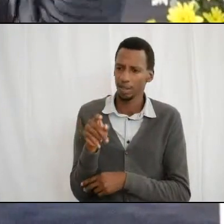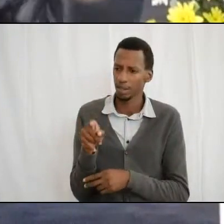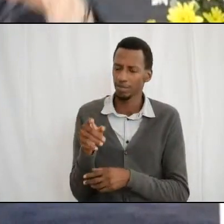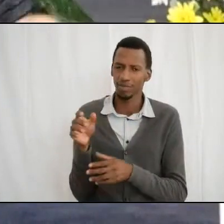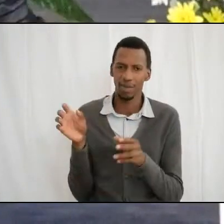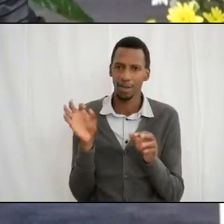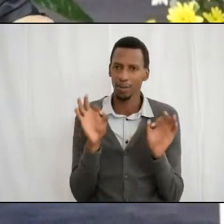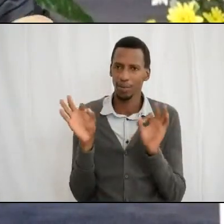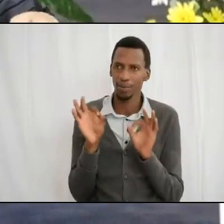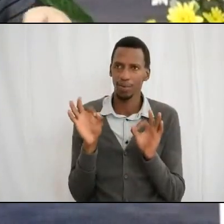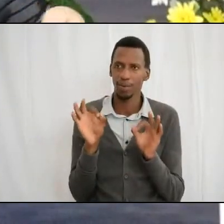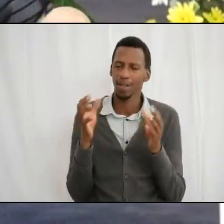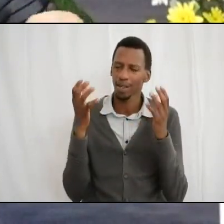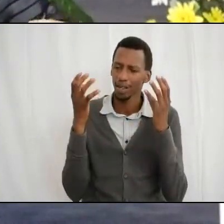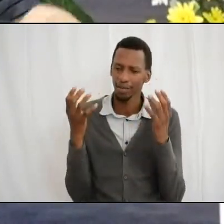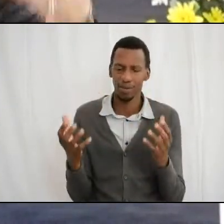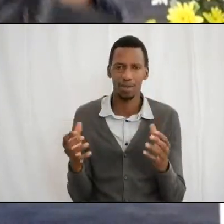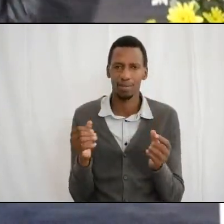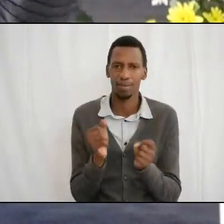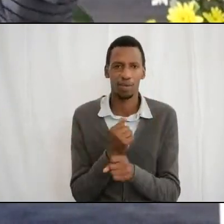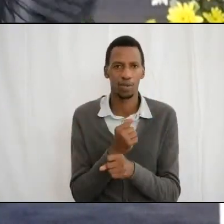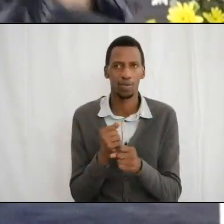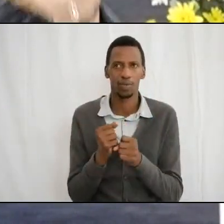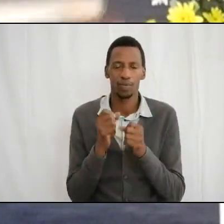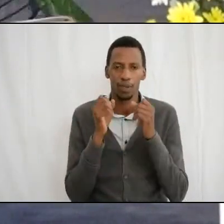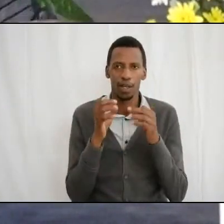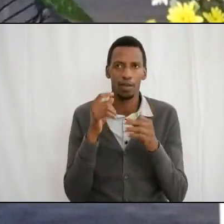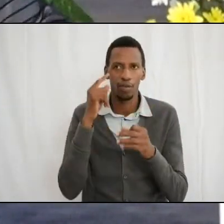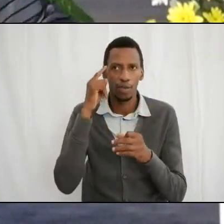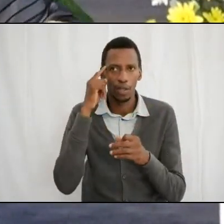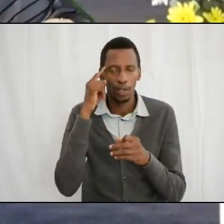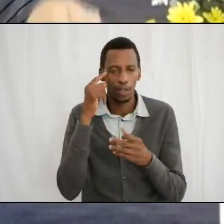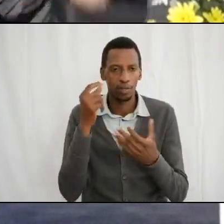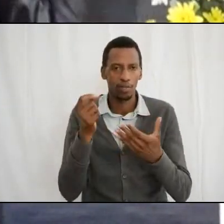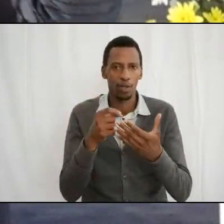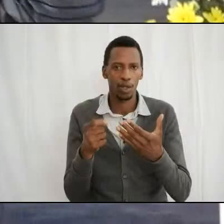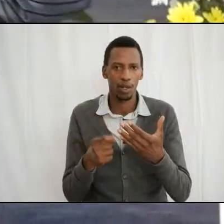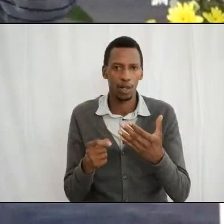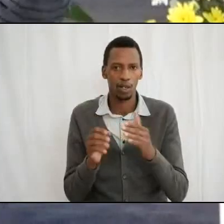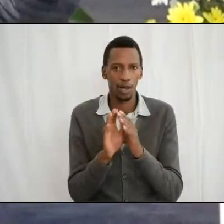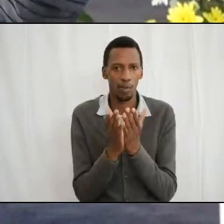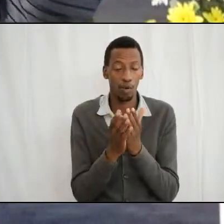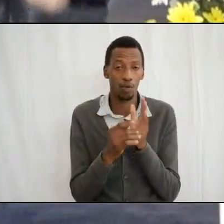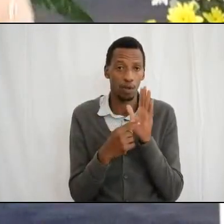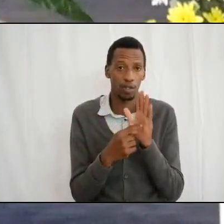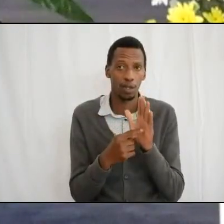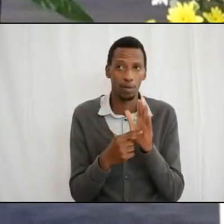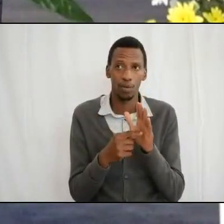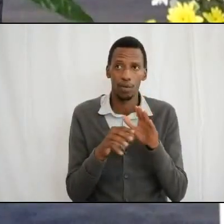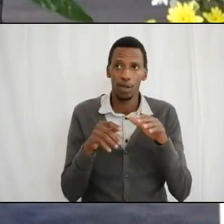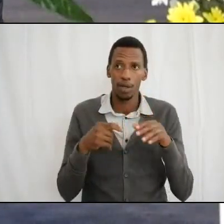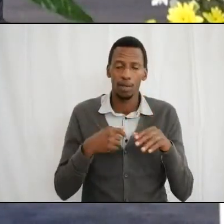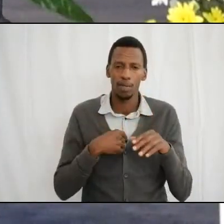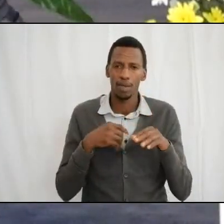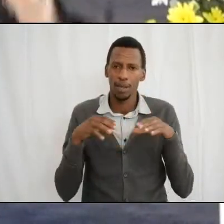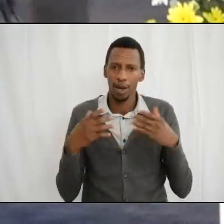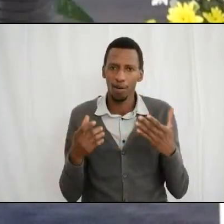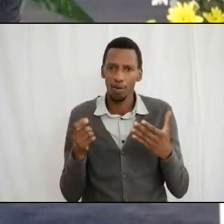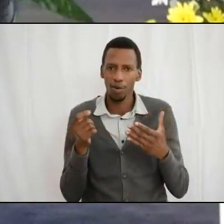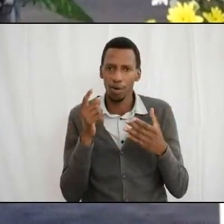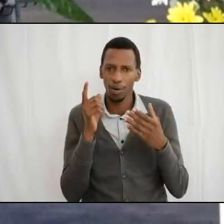overwhelming, I can never do it. If you think about writing a book, for example, how am I ever going to do